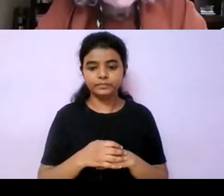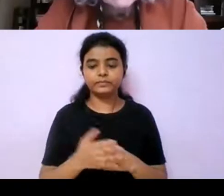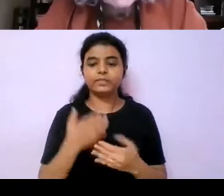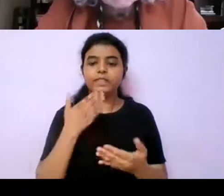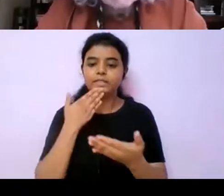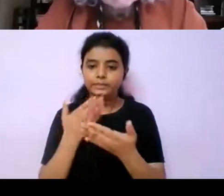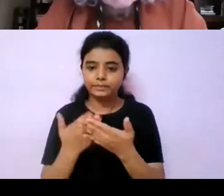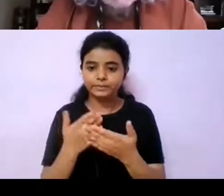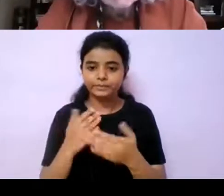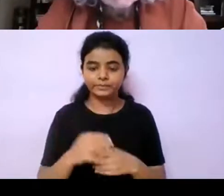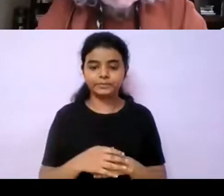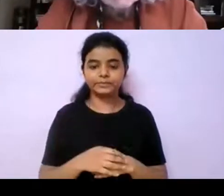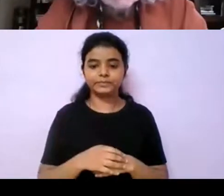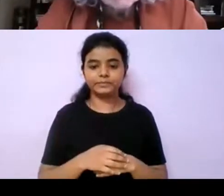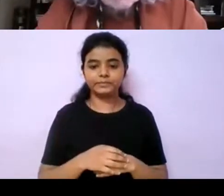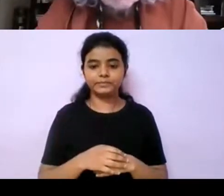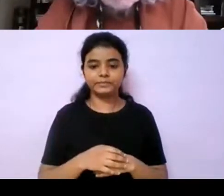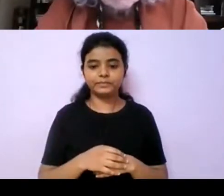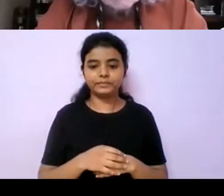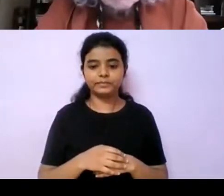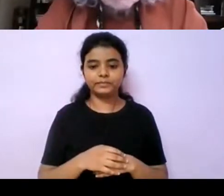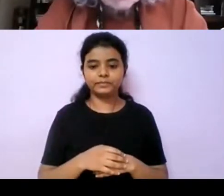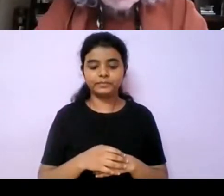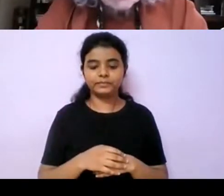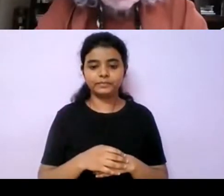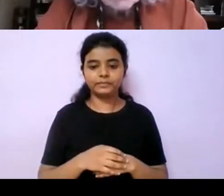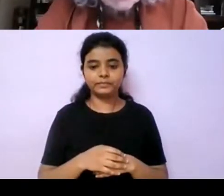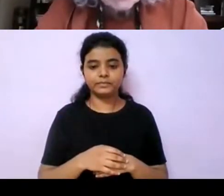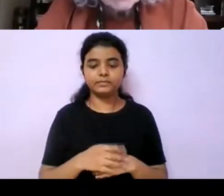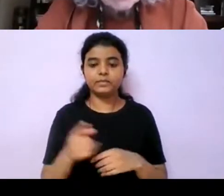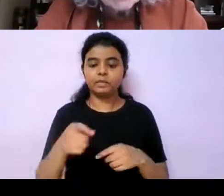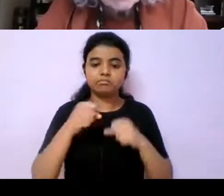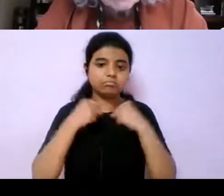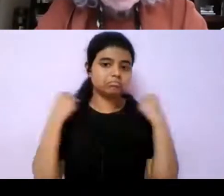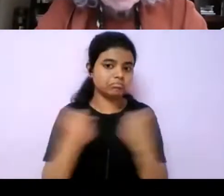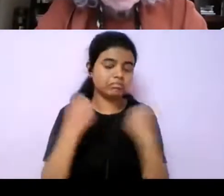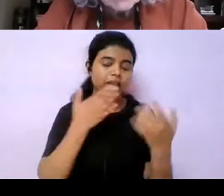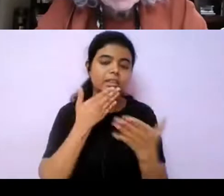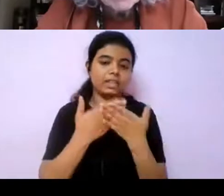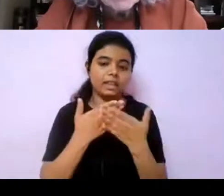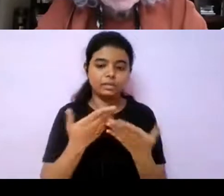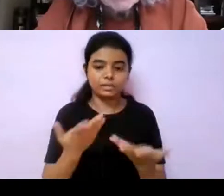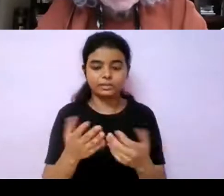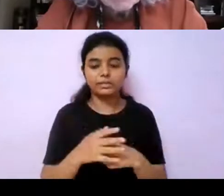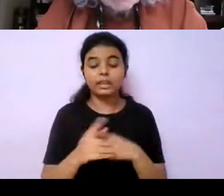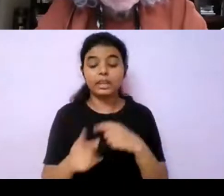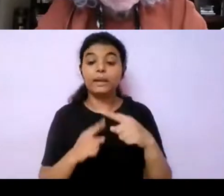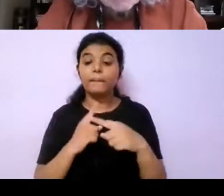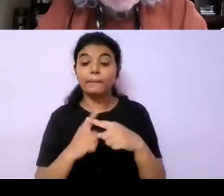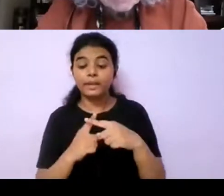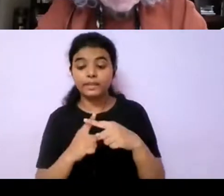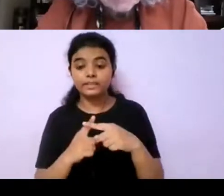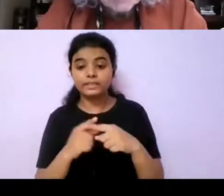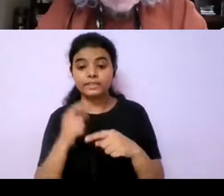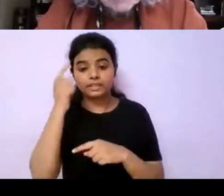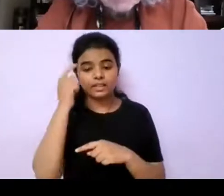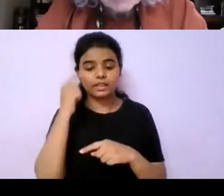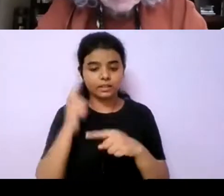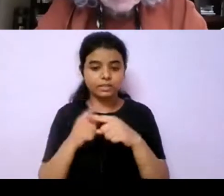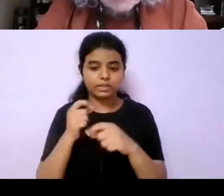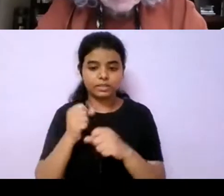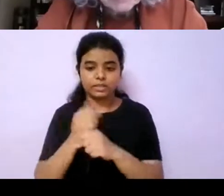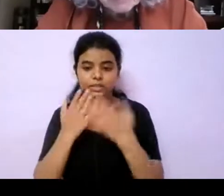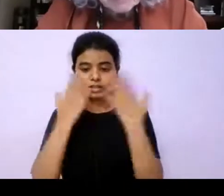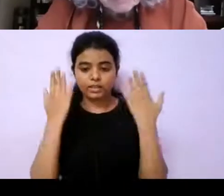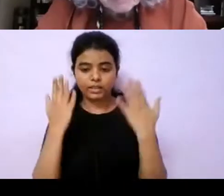Stuti, for your hard work. And I think that is something that everybody